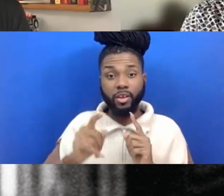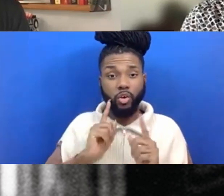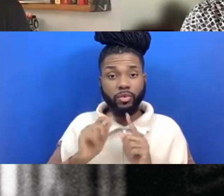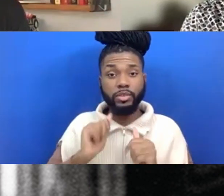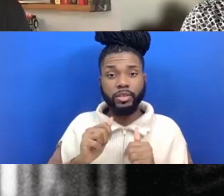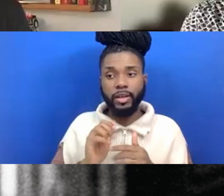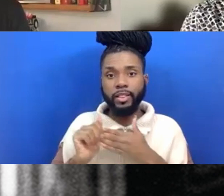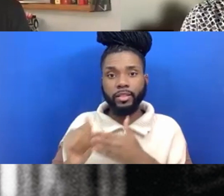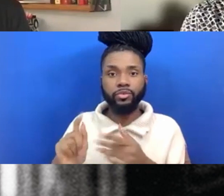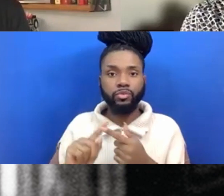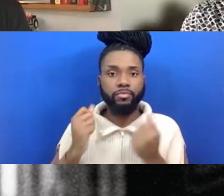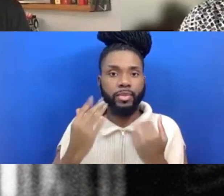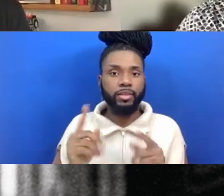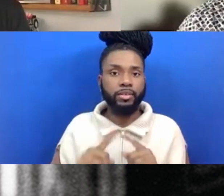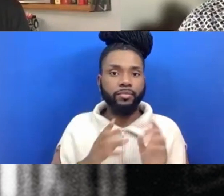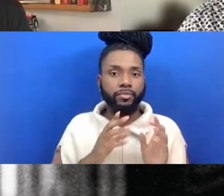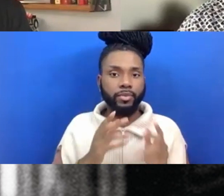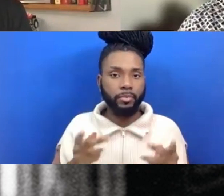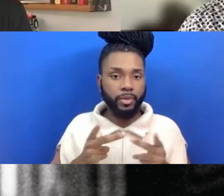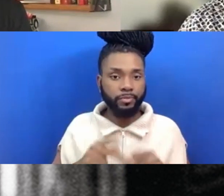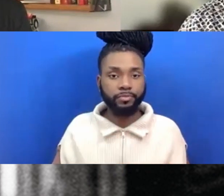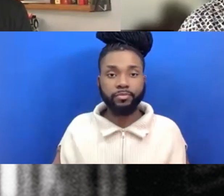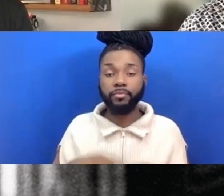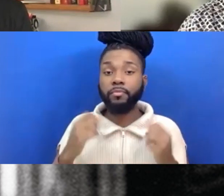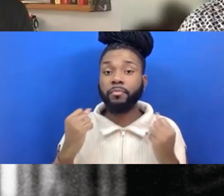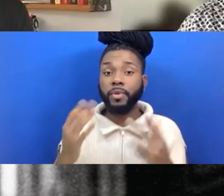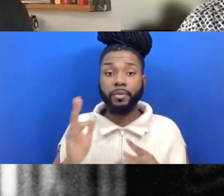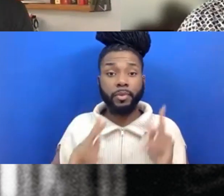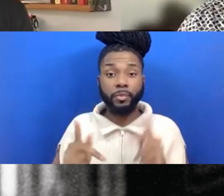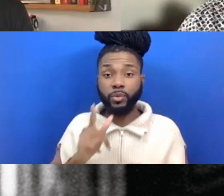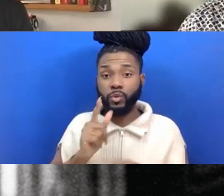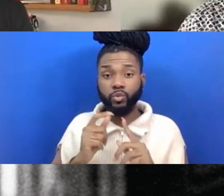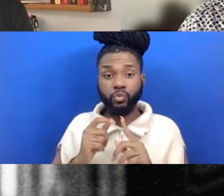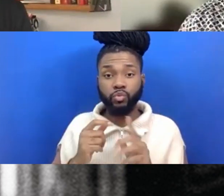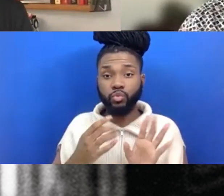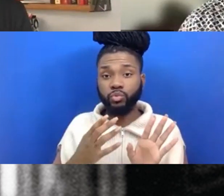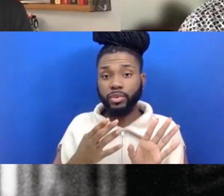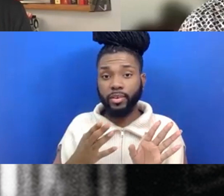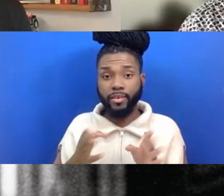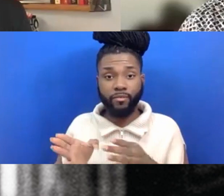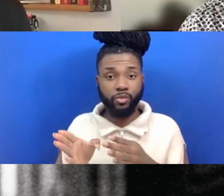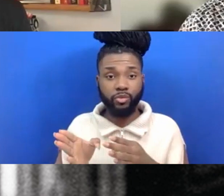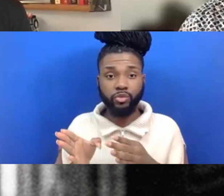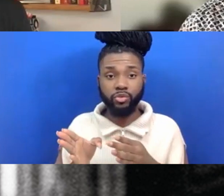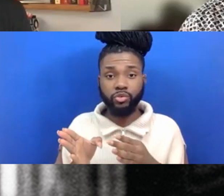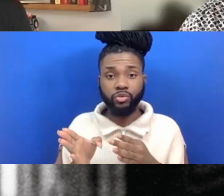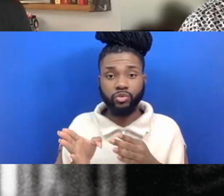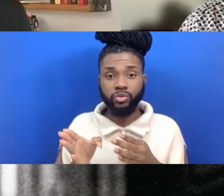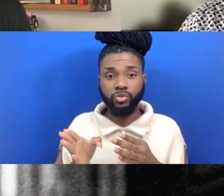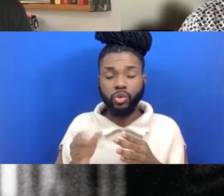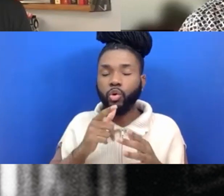places. I mean, there are a lot of people who diverge dramatically on how I think